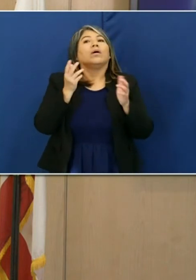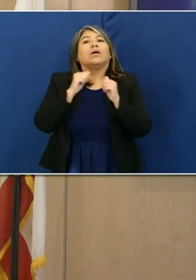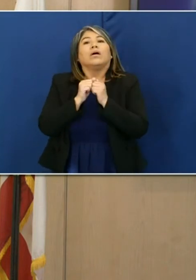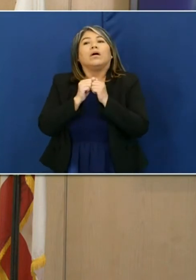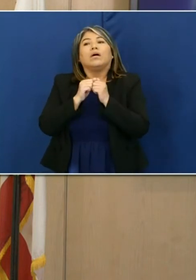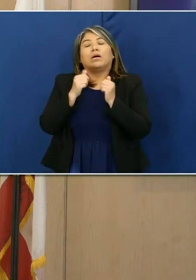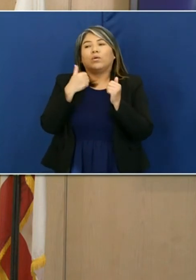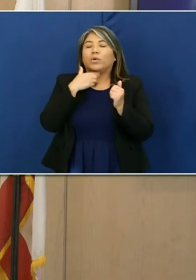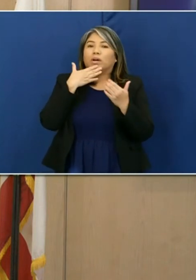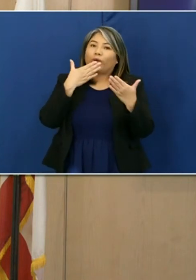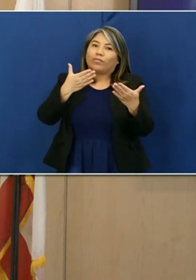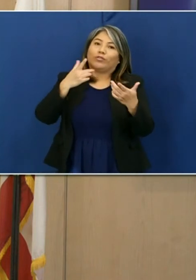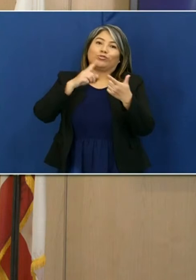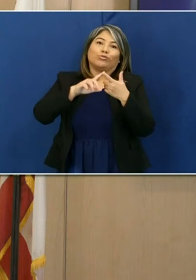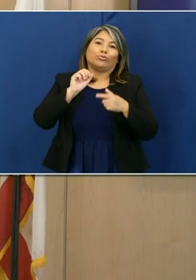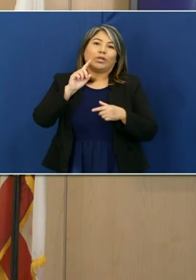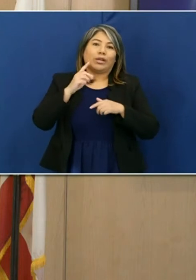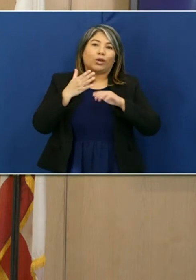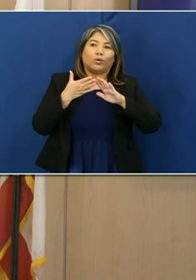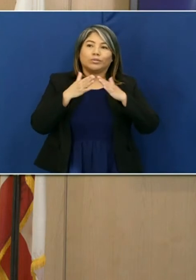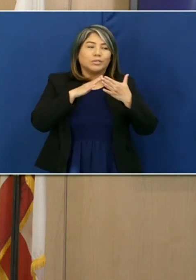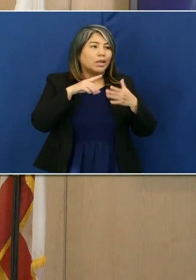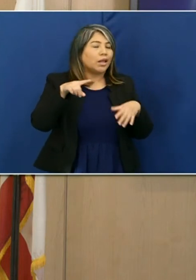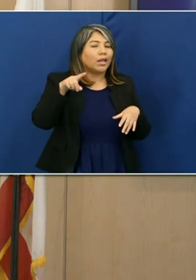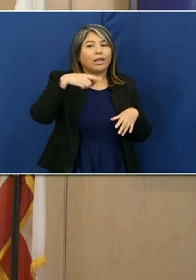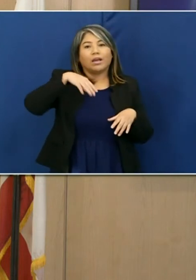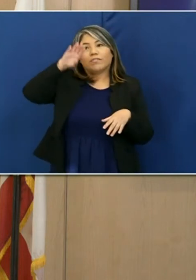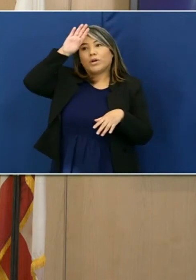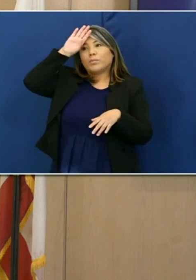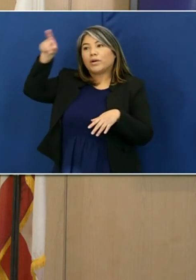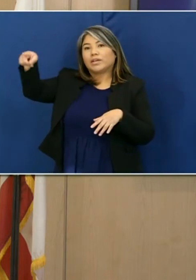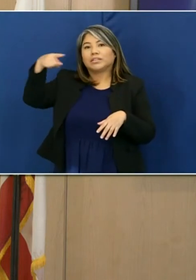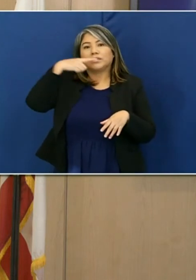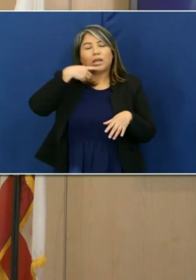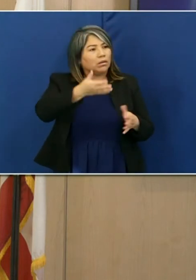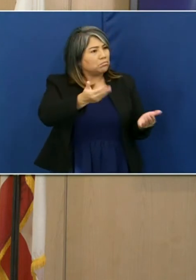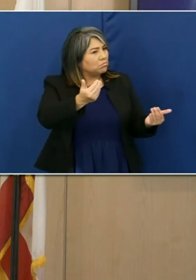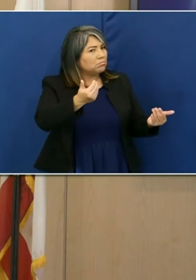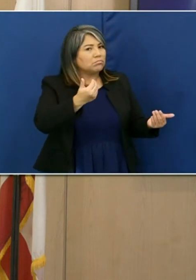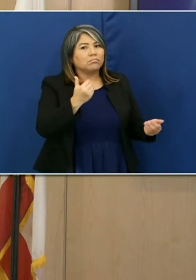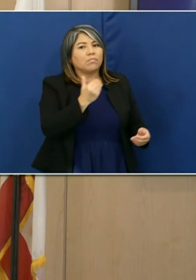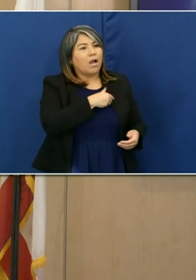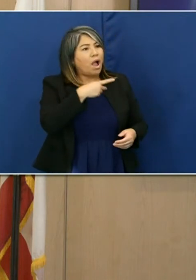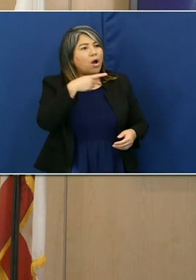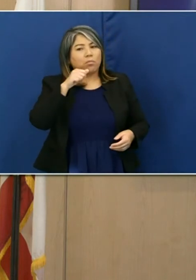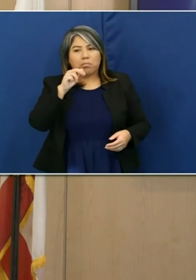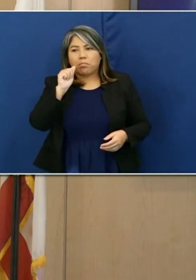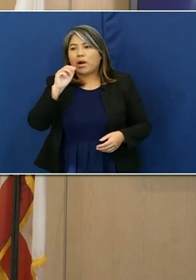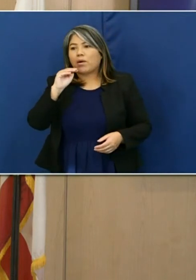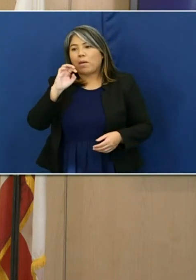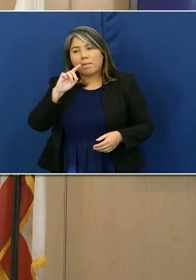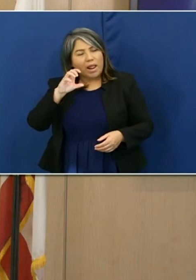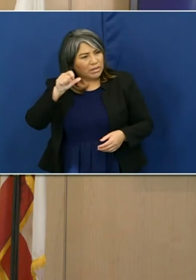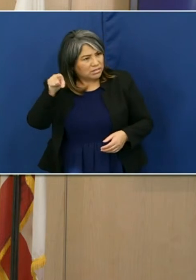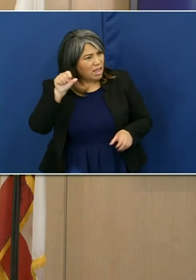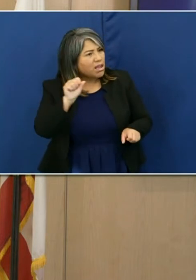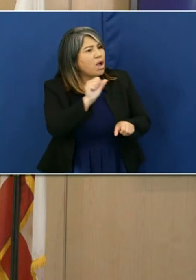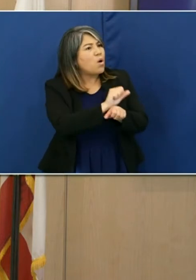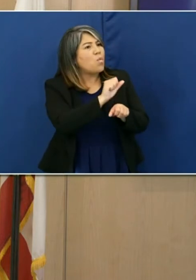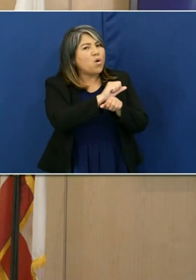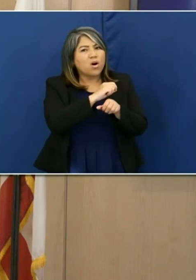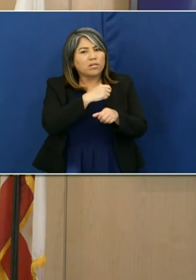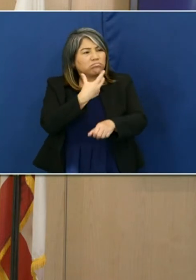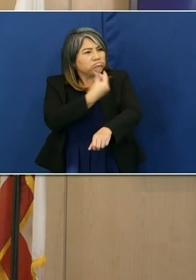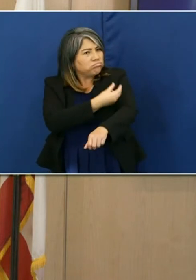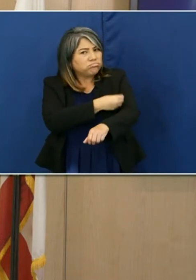again, for the city of San Diego, for their fire department being willing to step up and say, hey, put our paramedics to work as healthcare workers helping administer